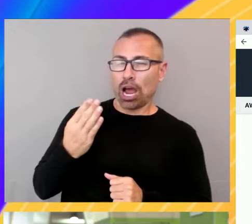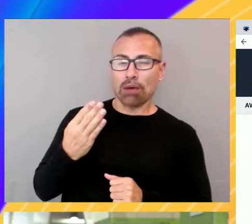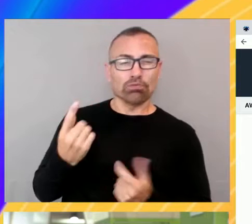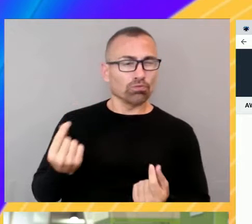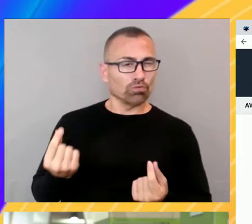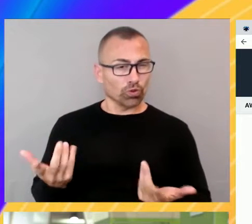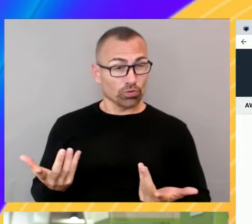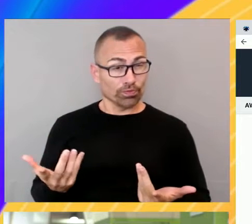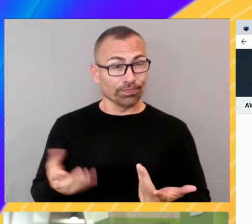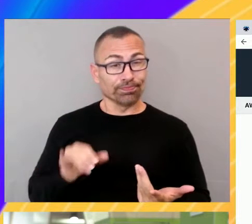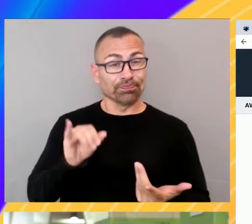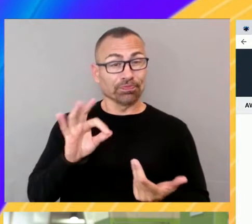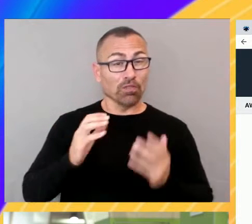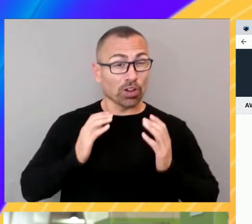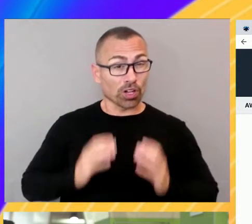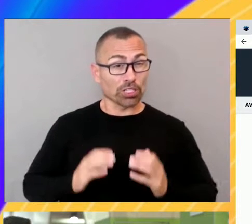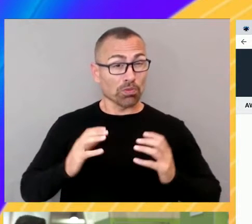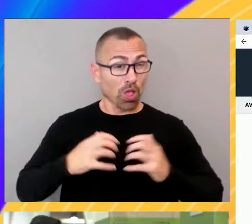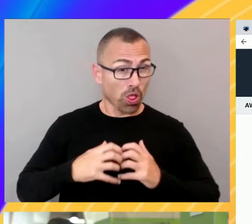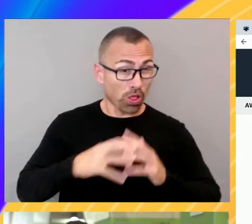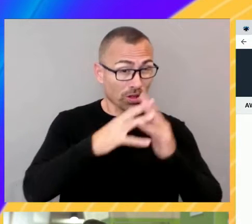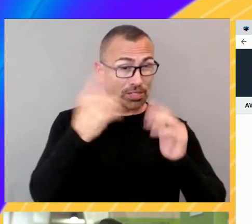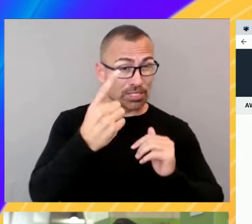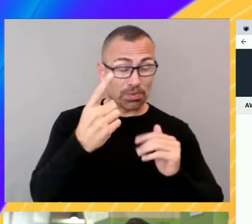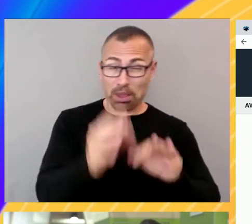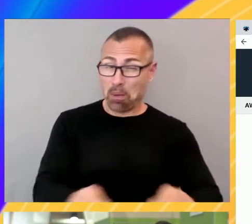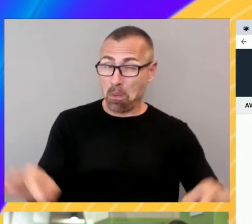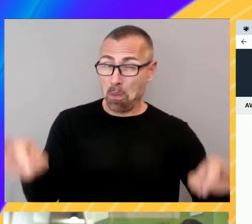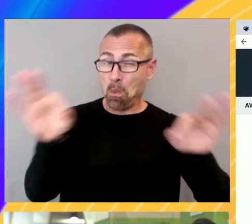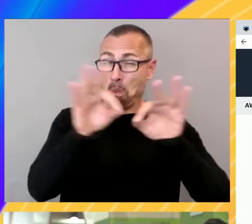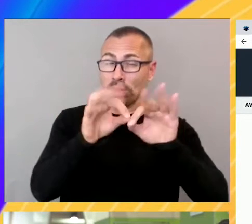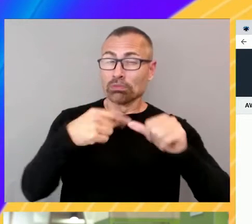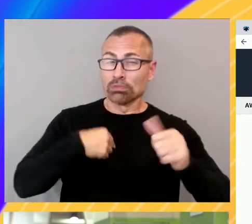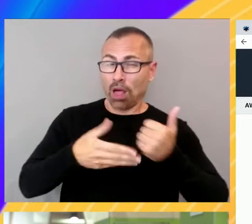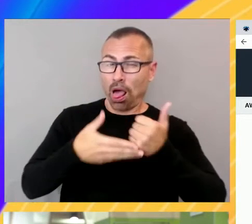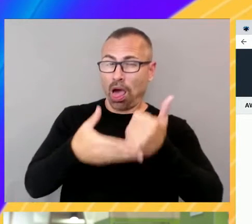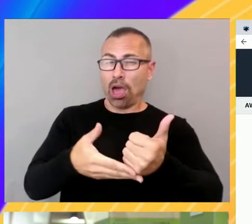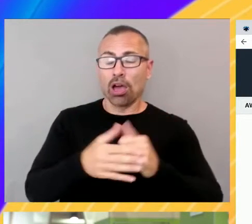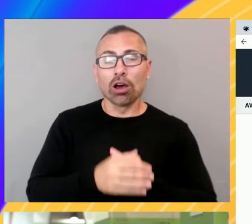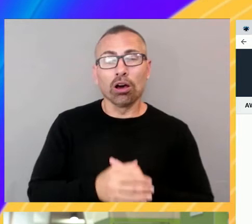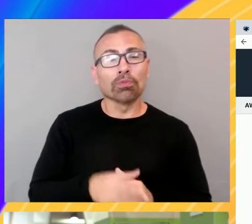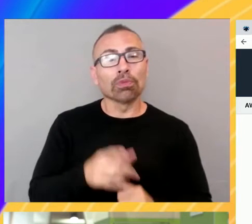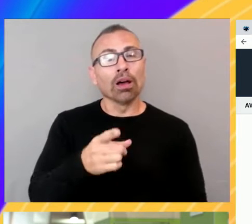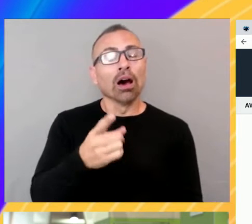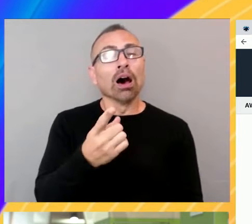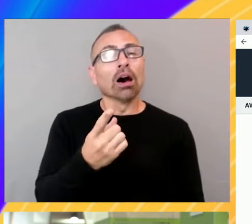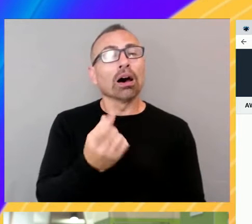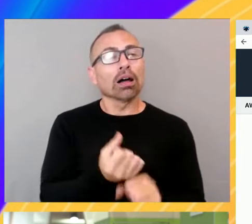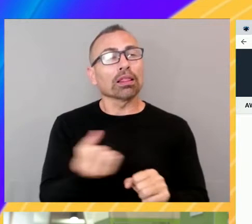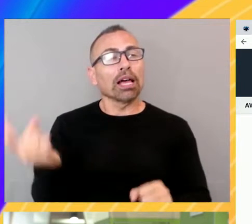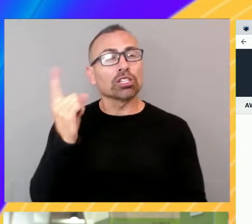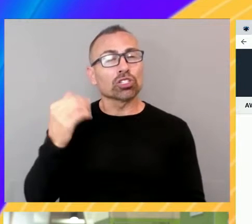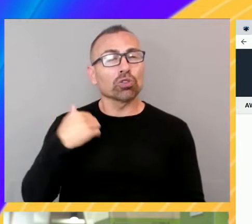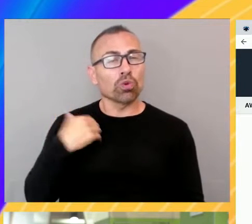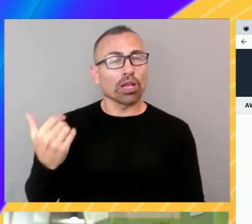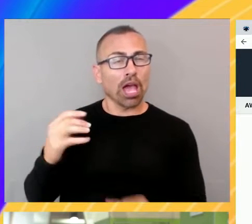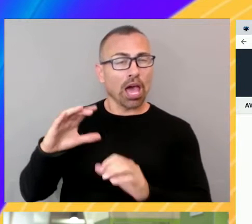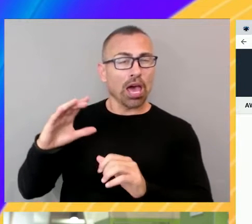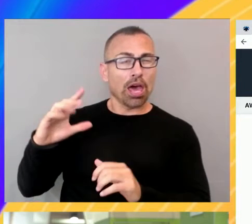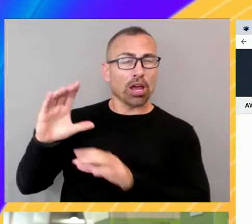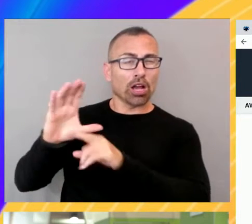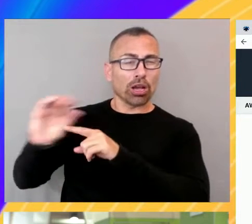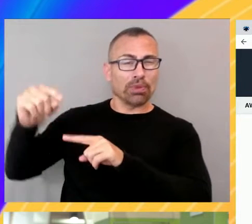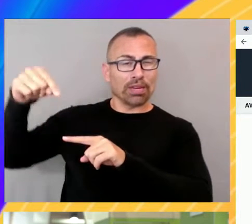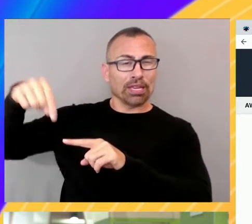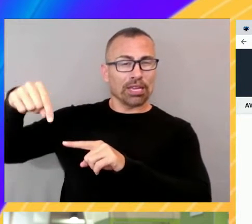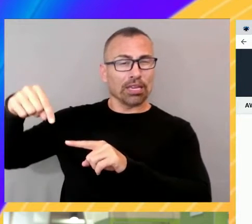something really critical. Like for example, last year, USPS was up here on stage at the keynote, and they're talking about the COVID test website